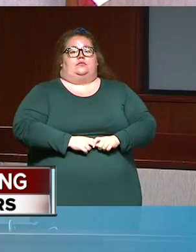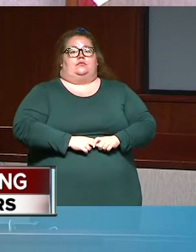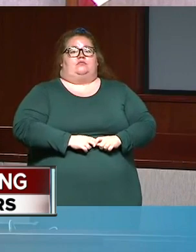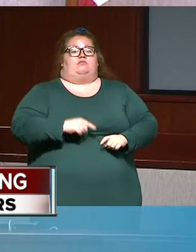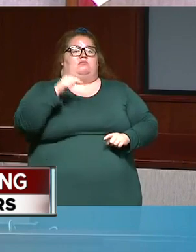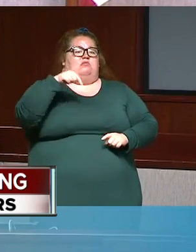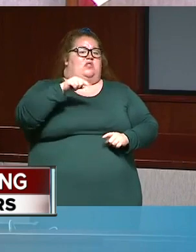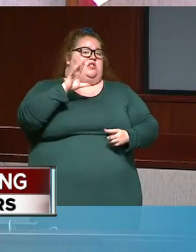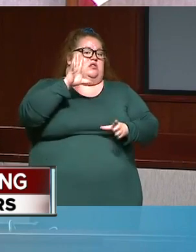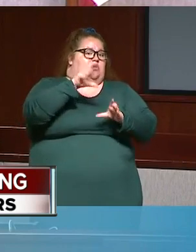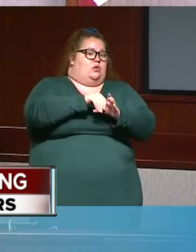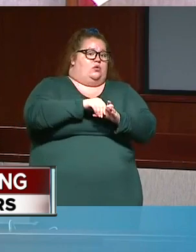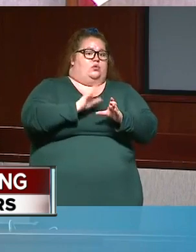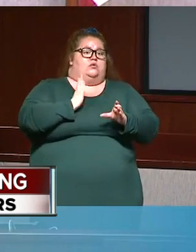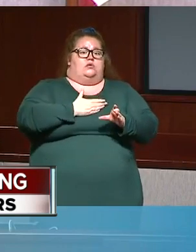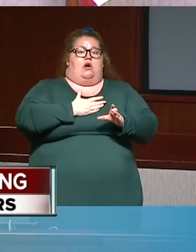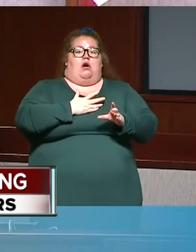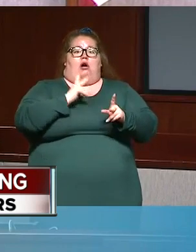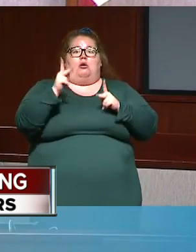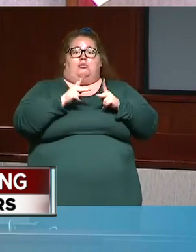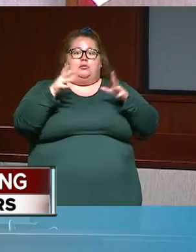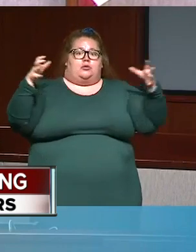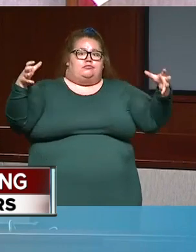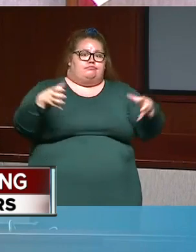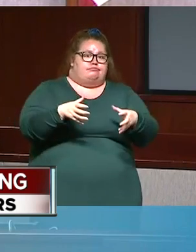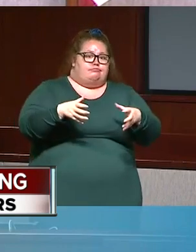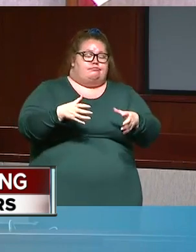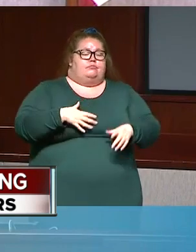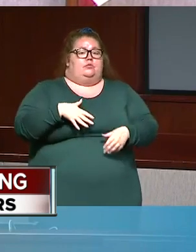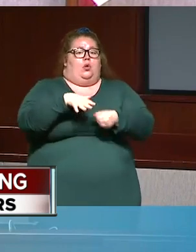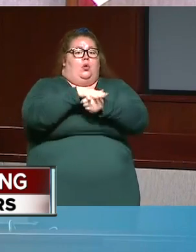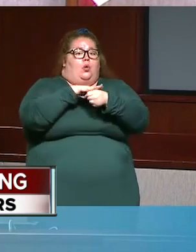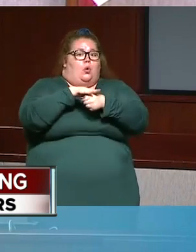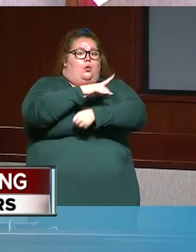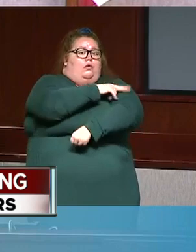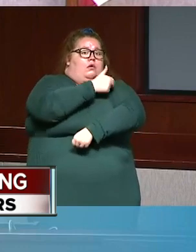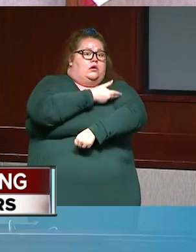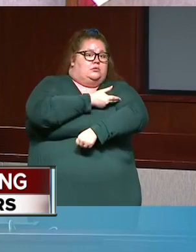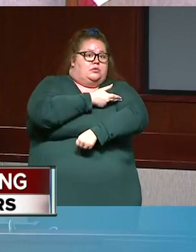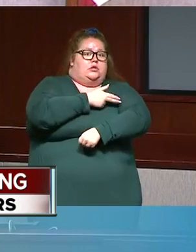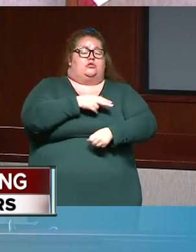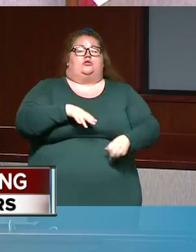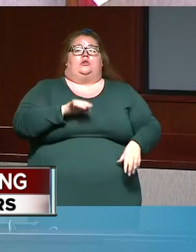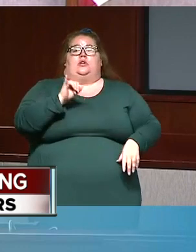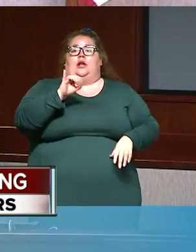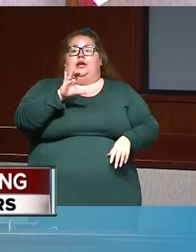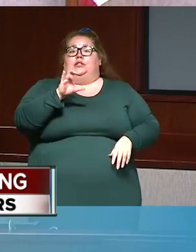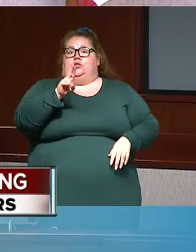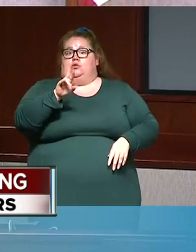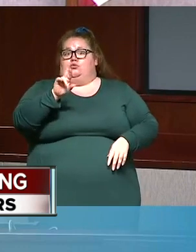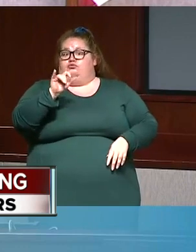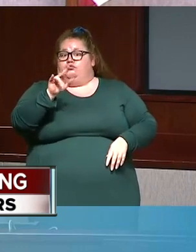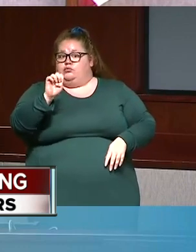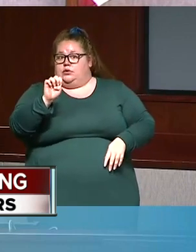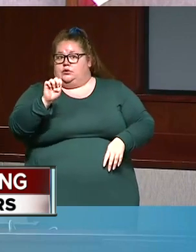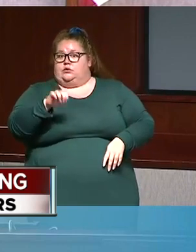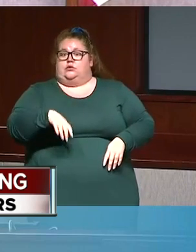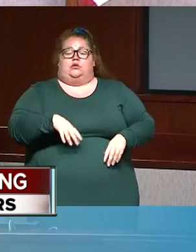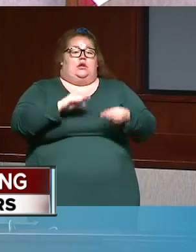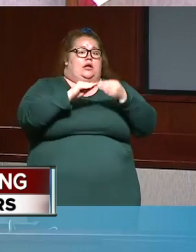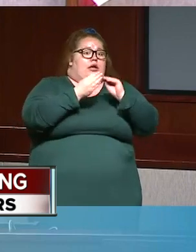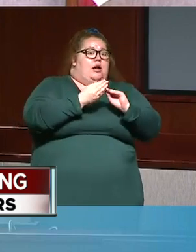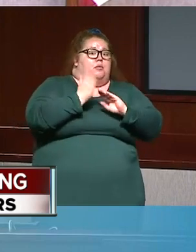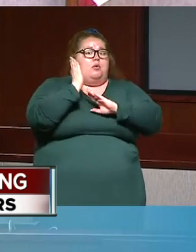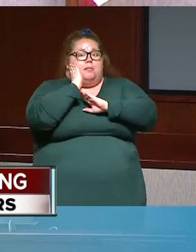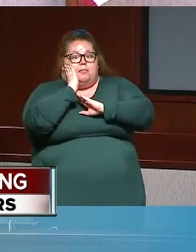our population, our local hospitalization rate, our ICU rate, our number of beds and